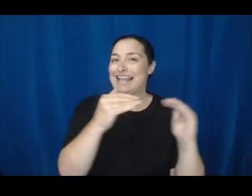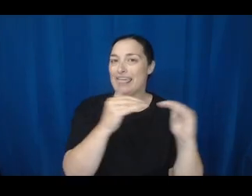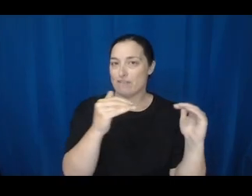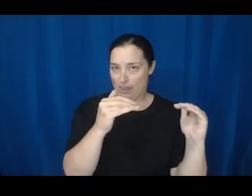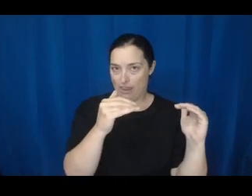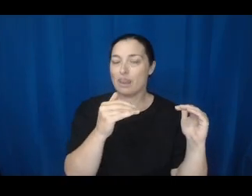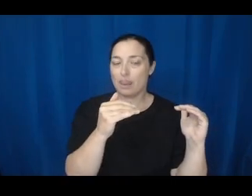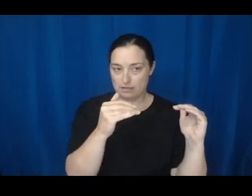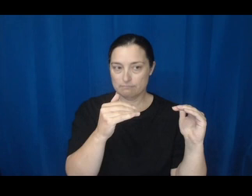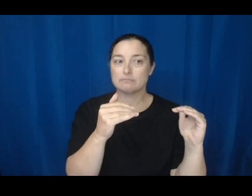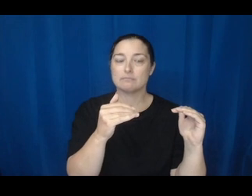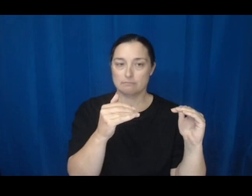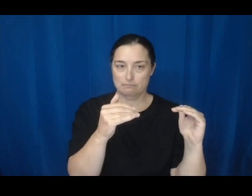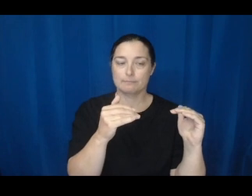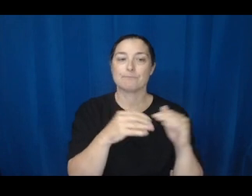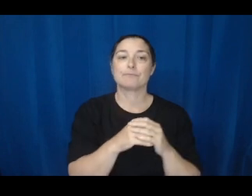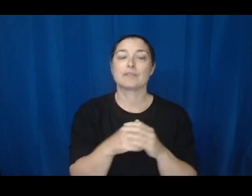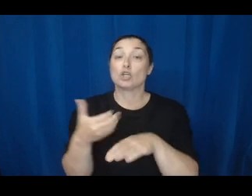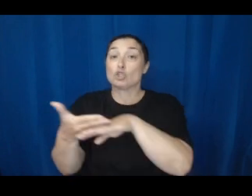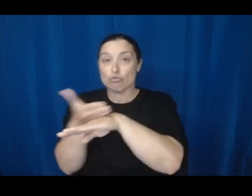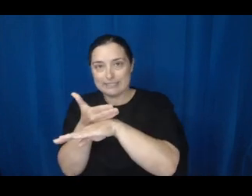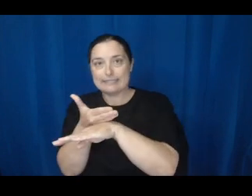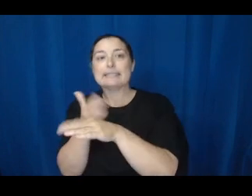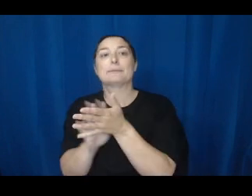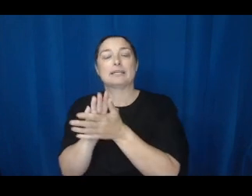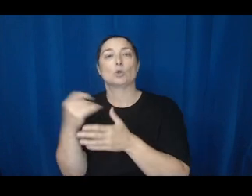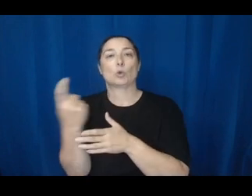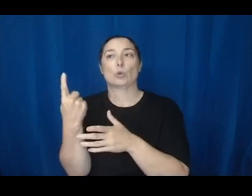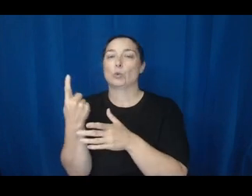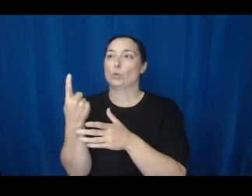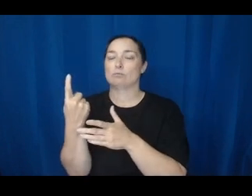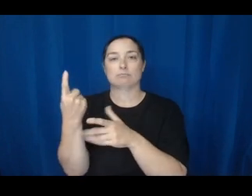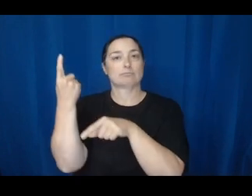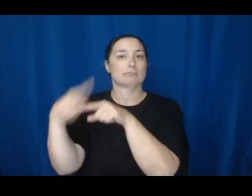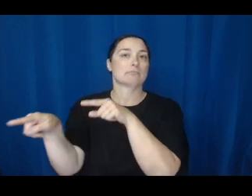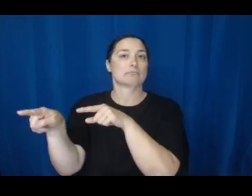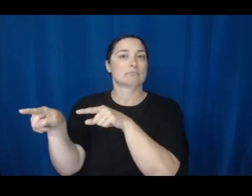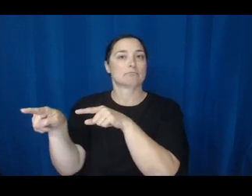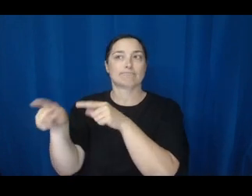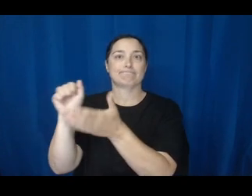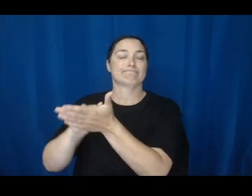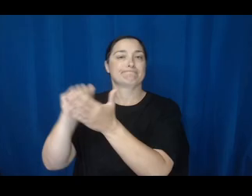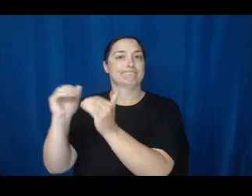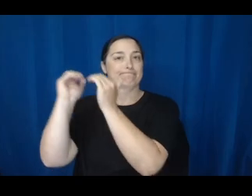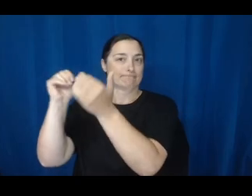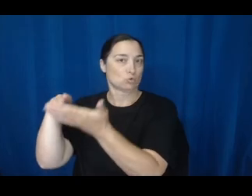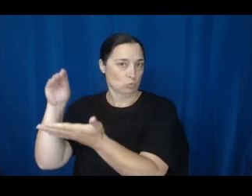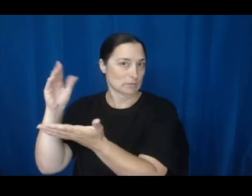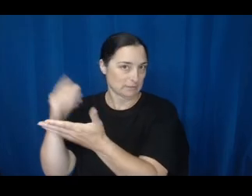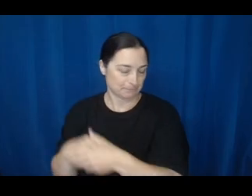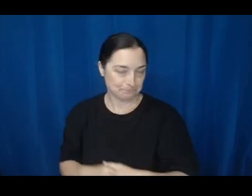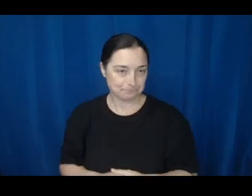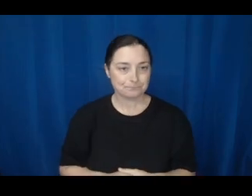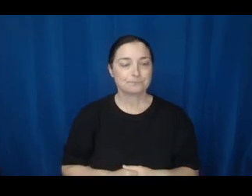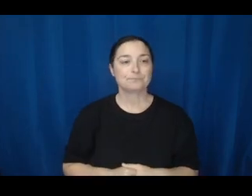literacy, and the green one is the proportion of students who were high-performing students, okay? Now,